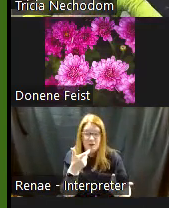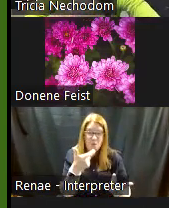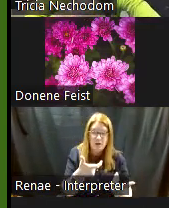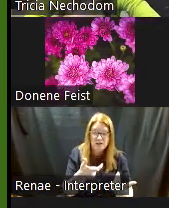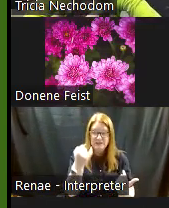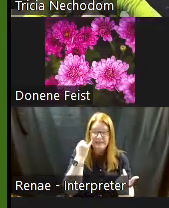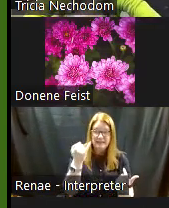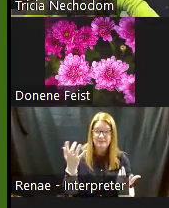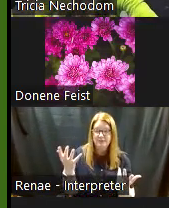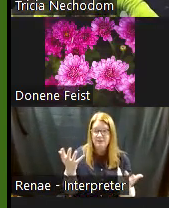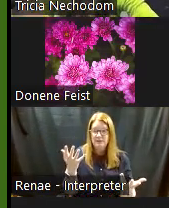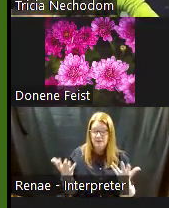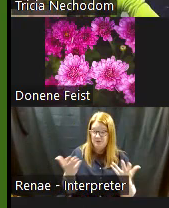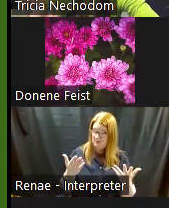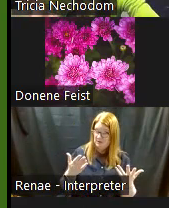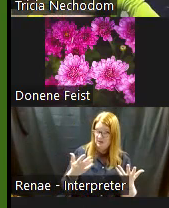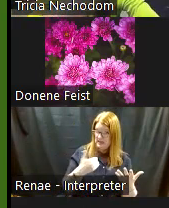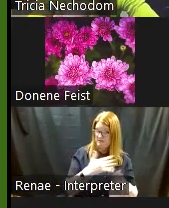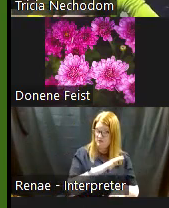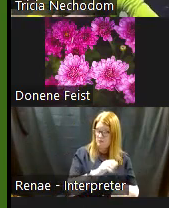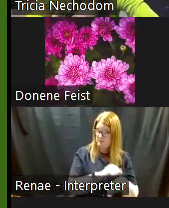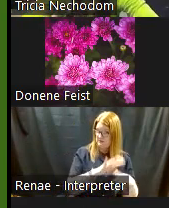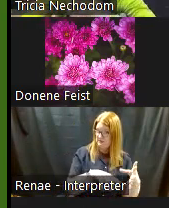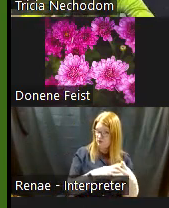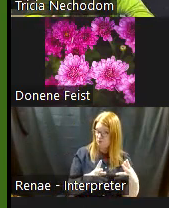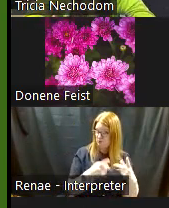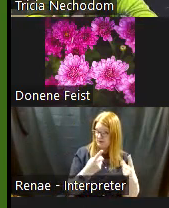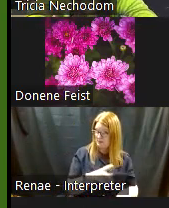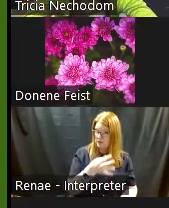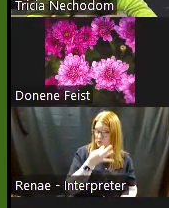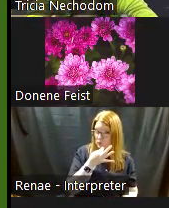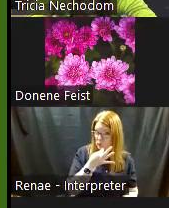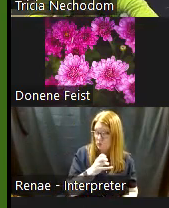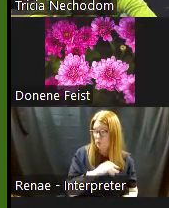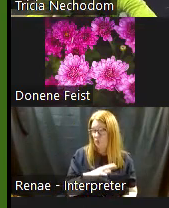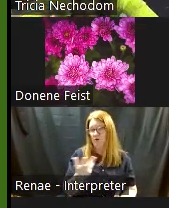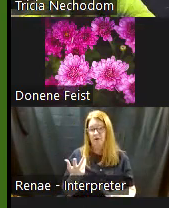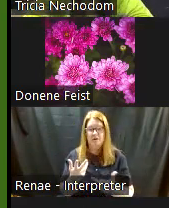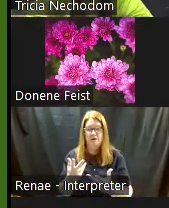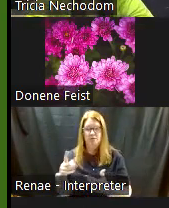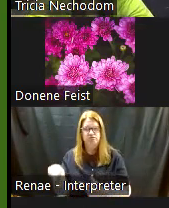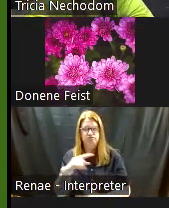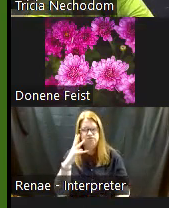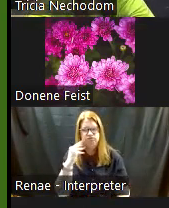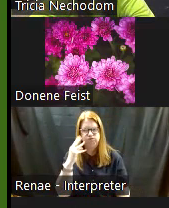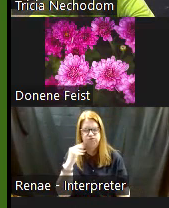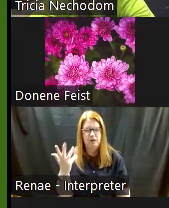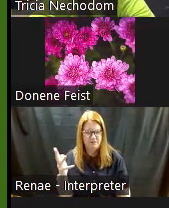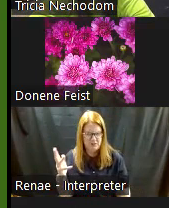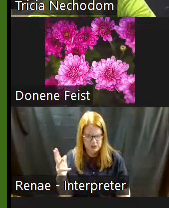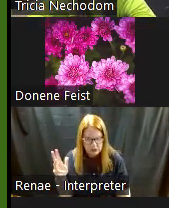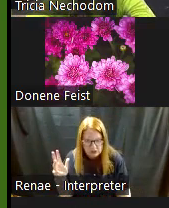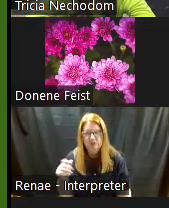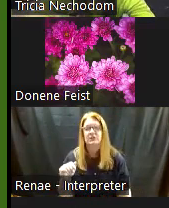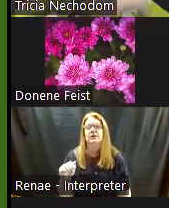kind of maybe they have an appointment scheduled and it's coming up, or if more people had already kind of been through the journey and have already been through maybe the